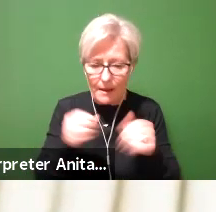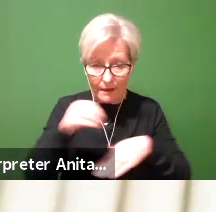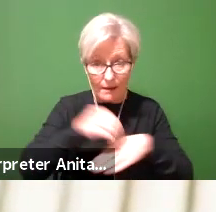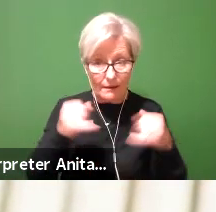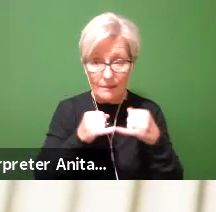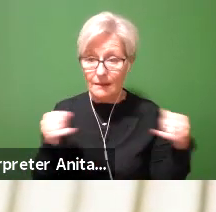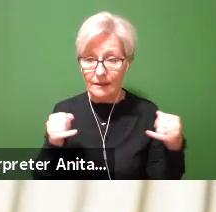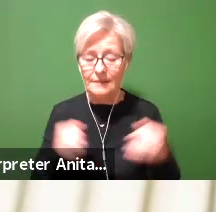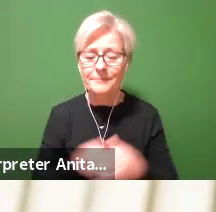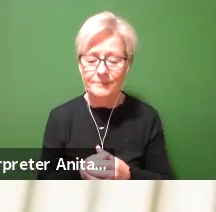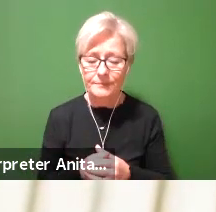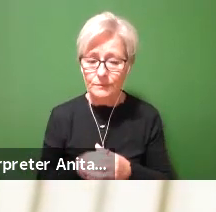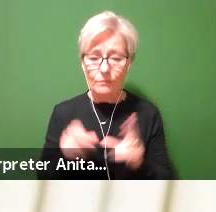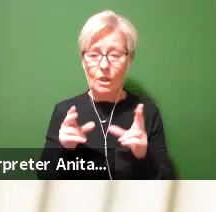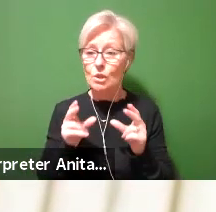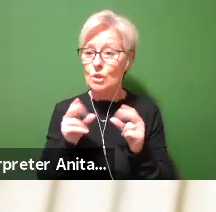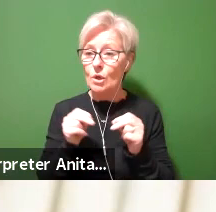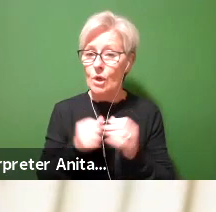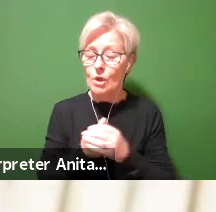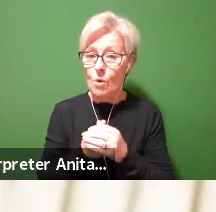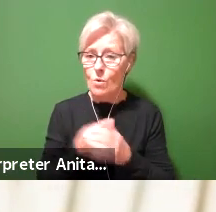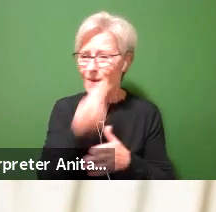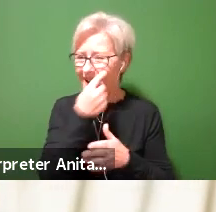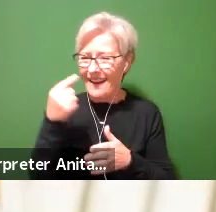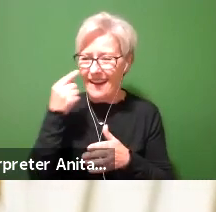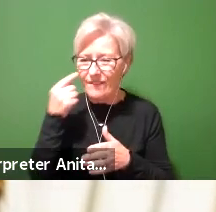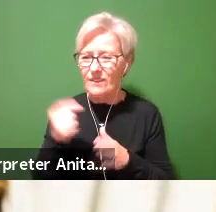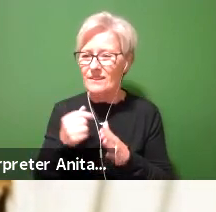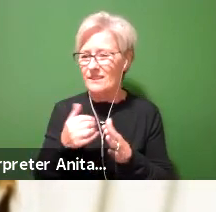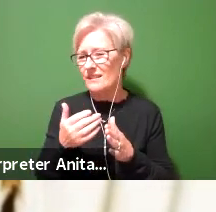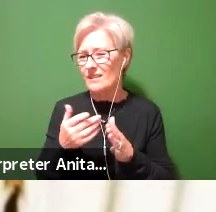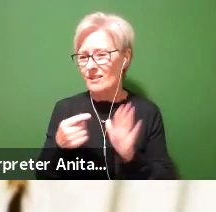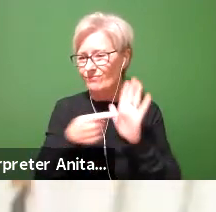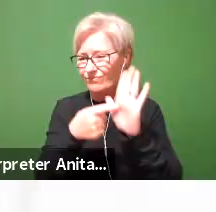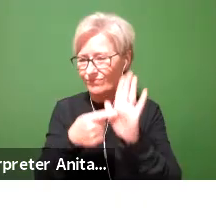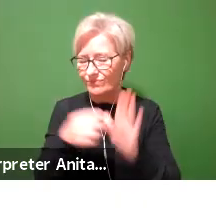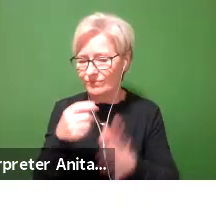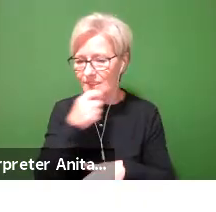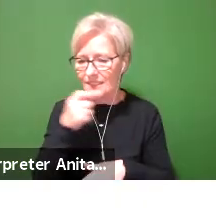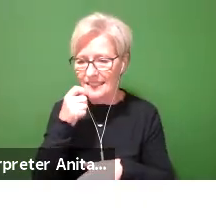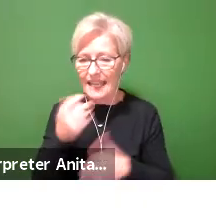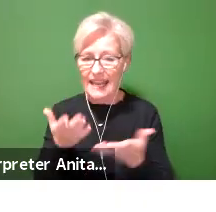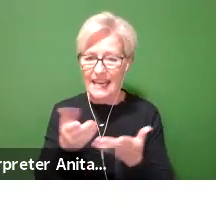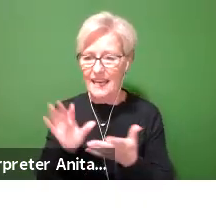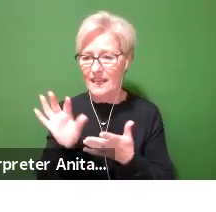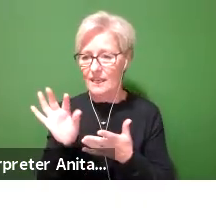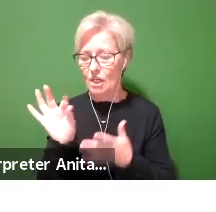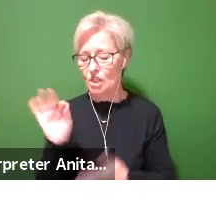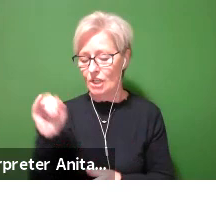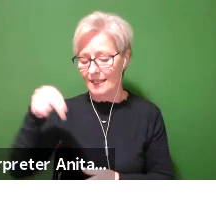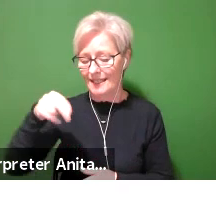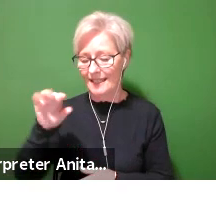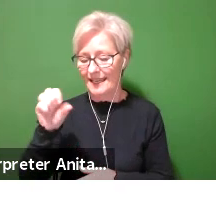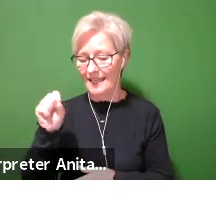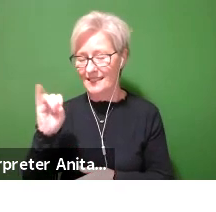benefit that has been demonstrated for using ginseng, Chinese herbs, or evening primrose oil. There's some evidence that suggests the